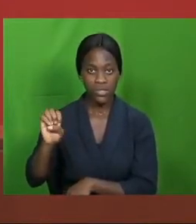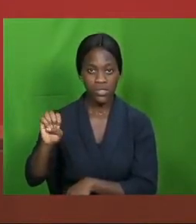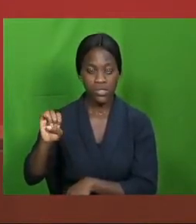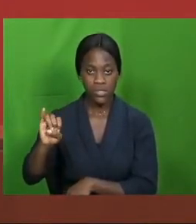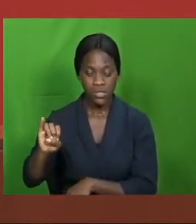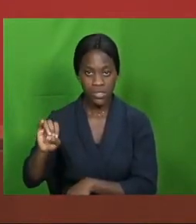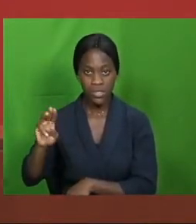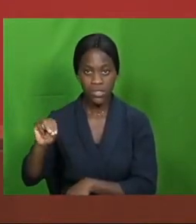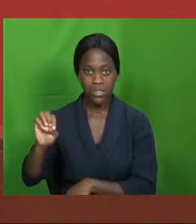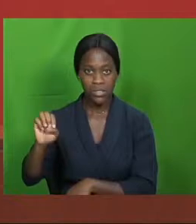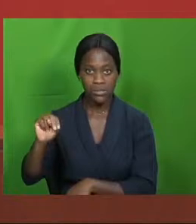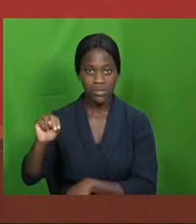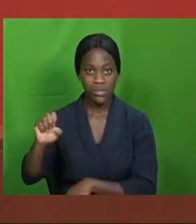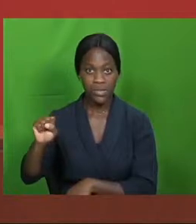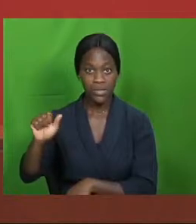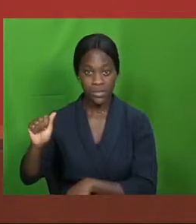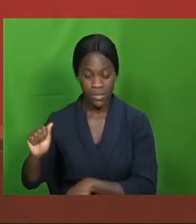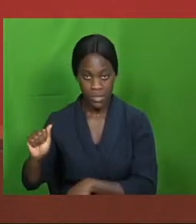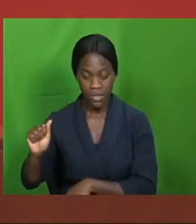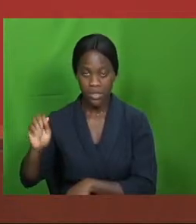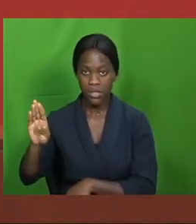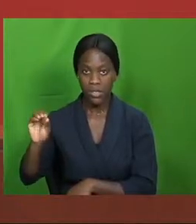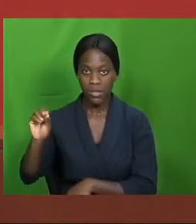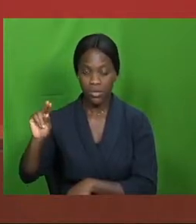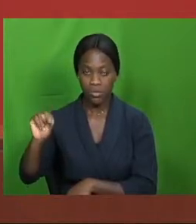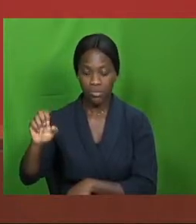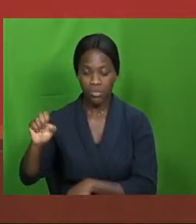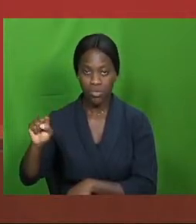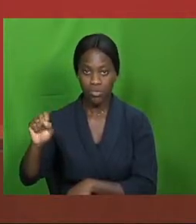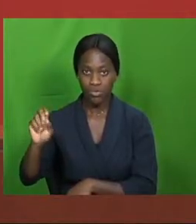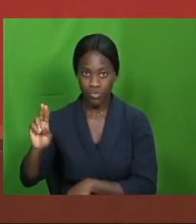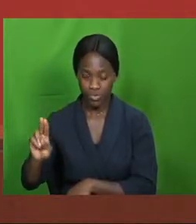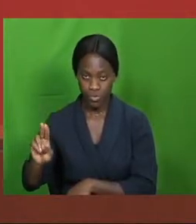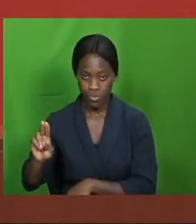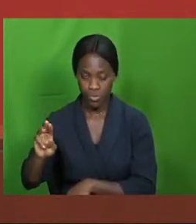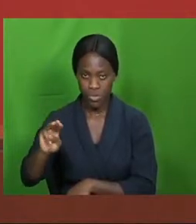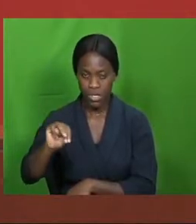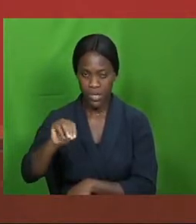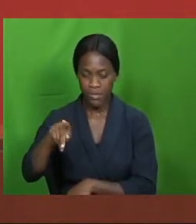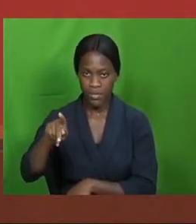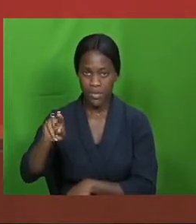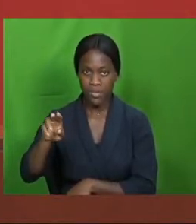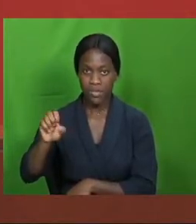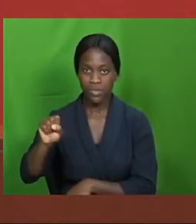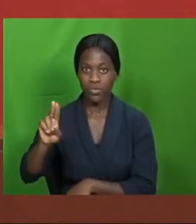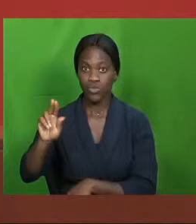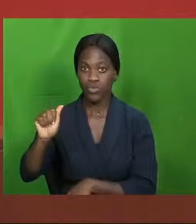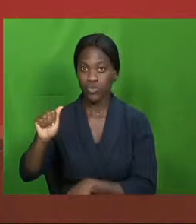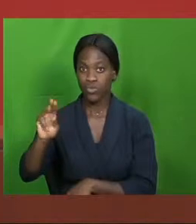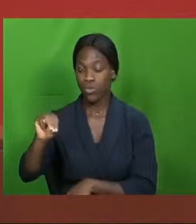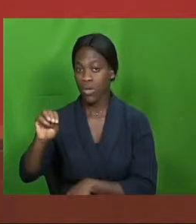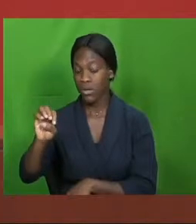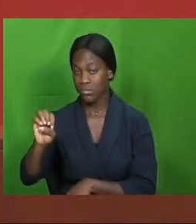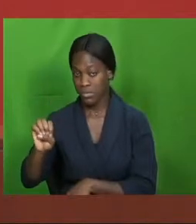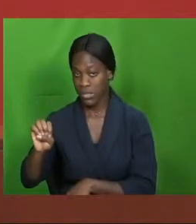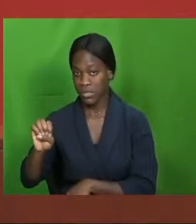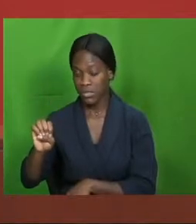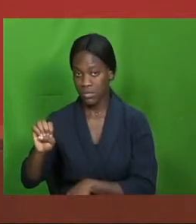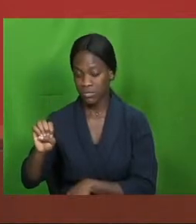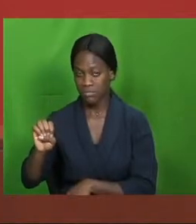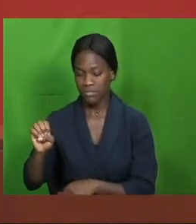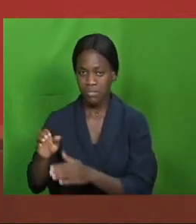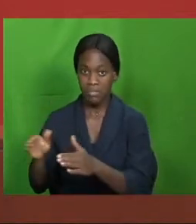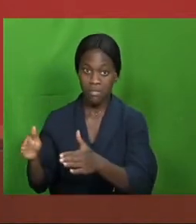the Member of Parliament for Swami constituency, the Majority